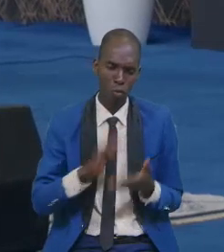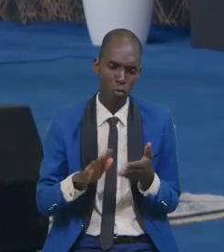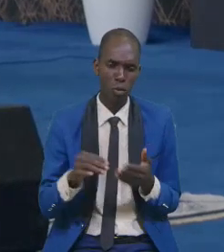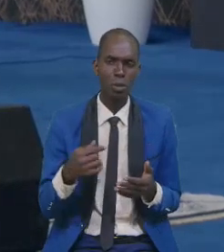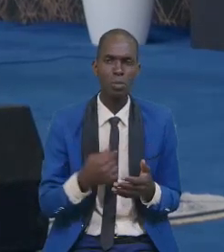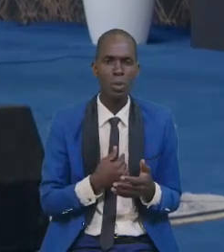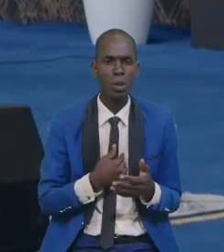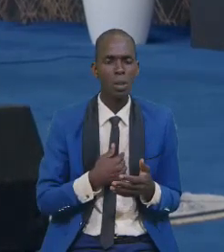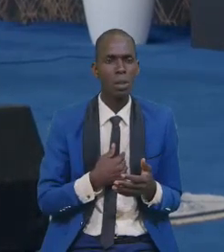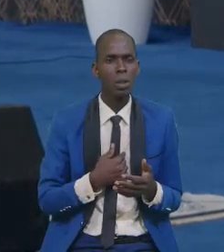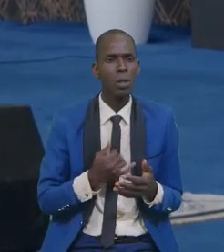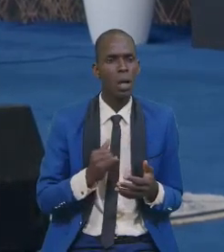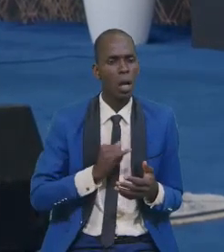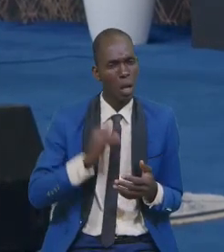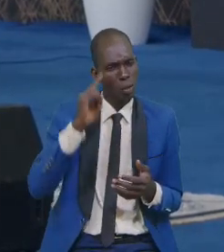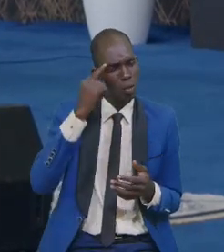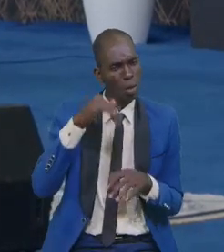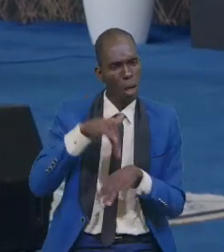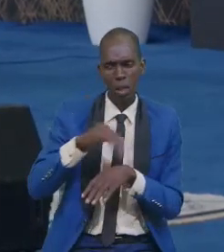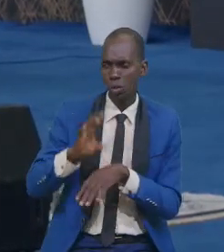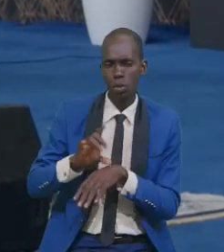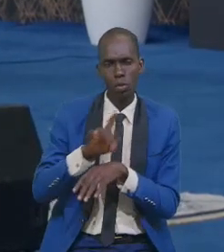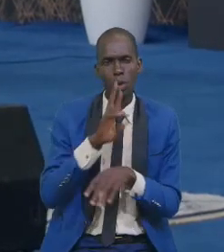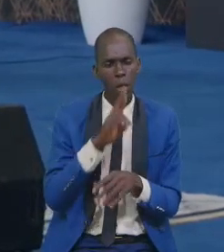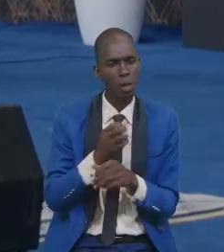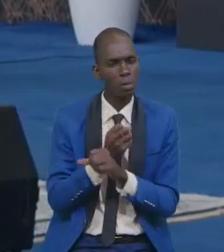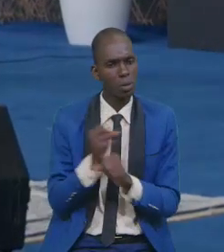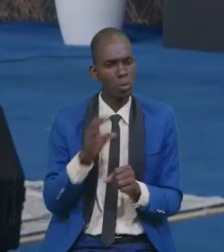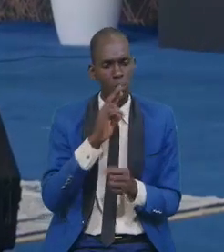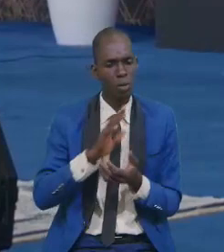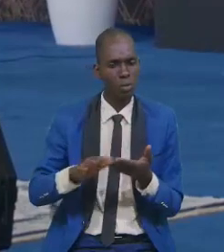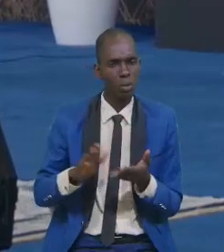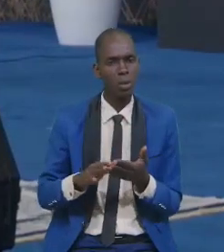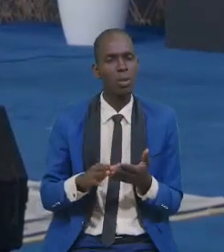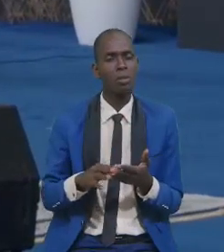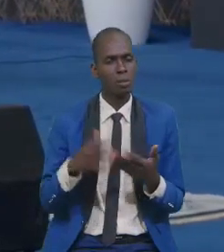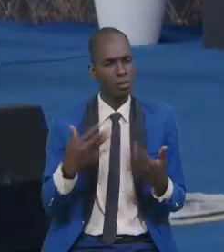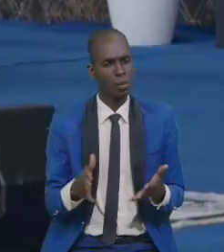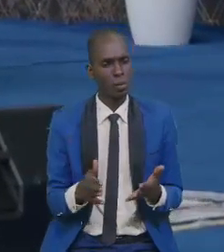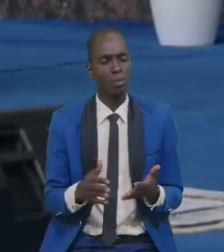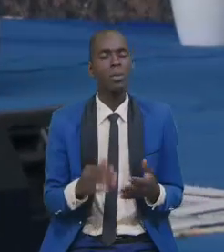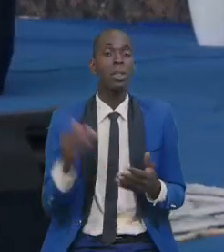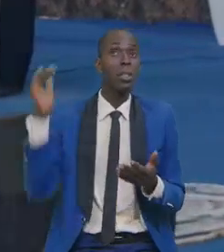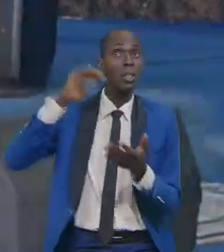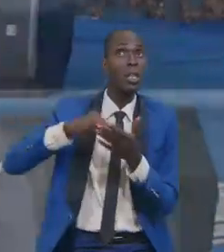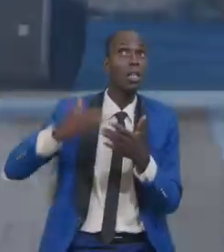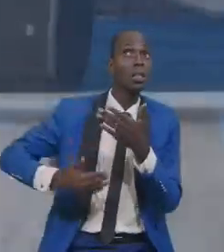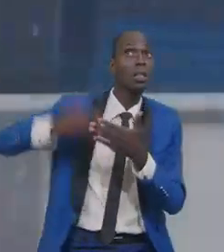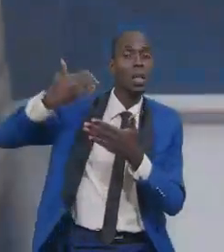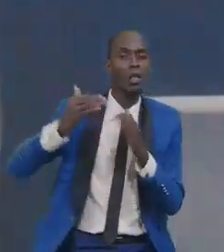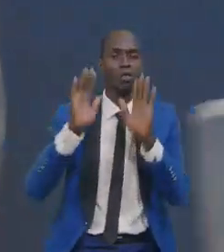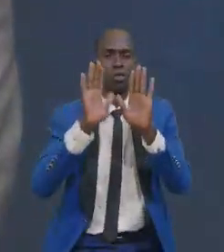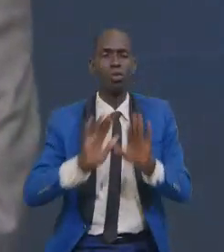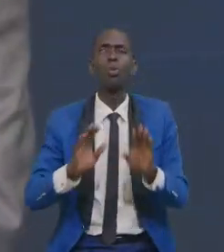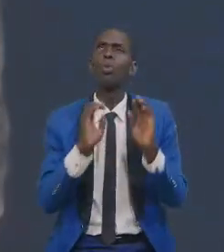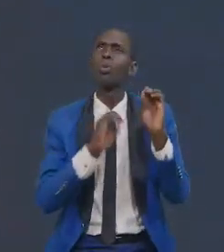got just now, a few minutes ago? Then the following Sunday, God, forgive me. I have done what I shouldn't